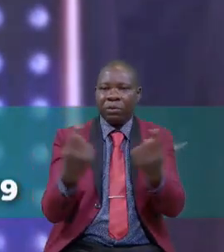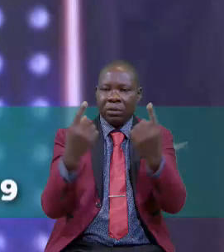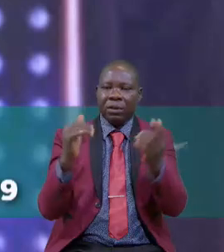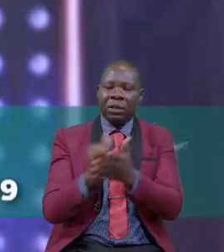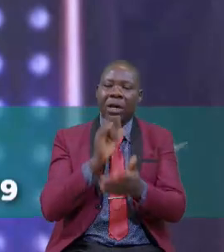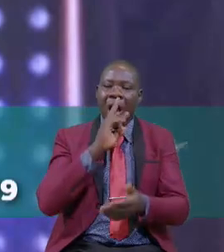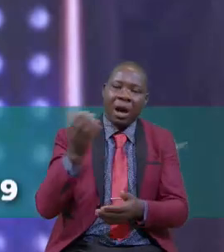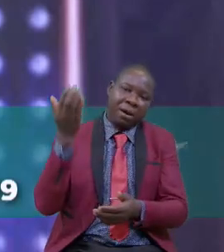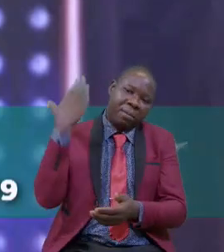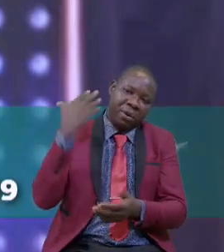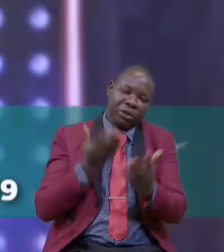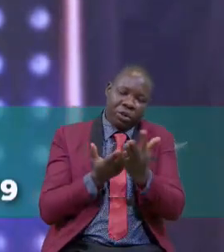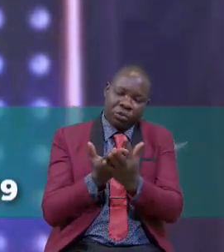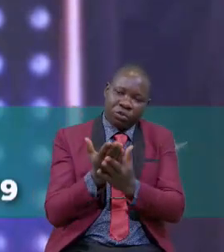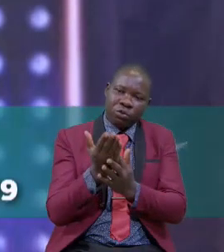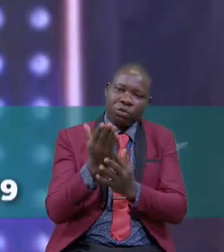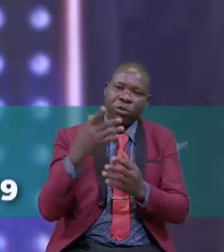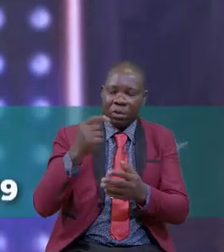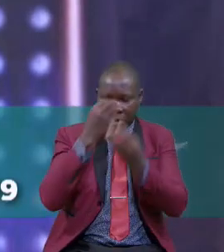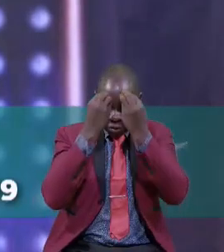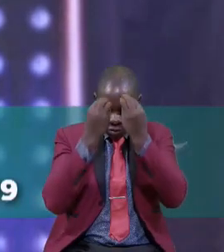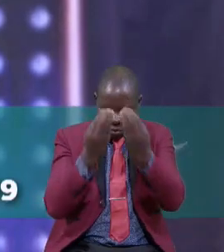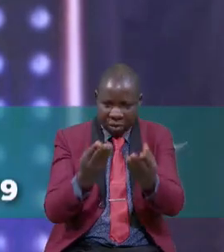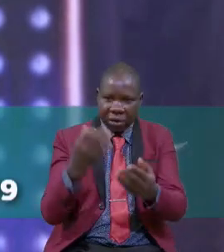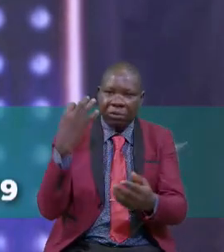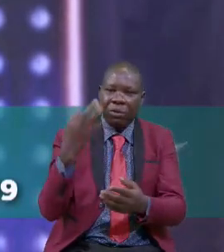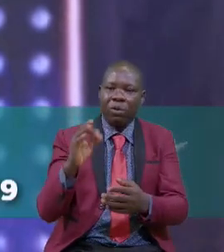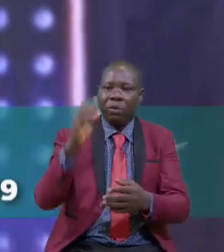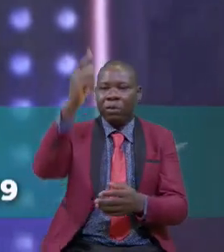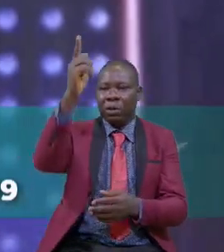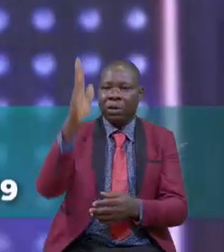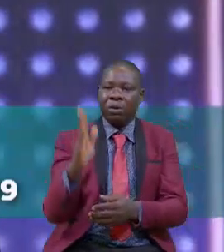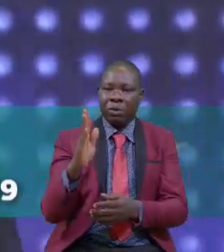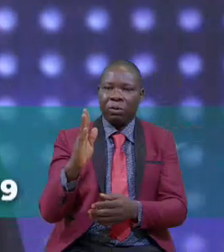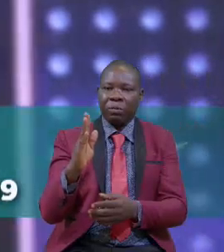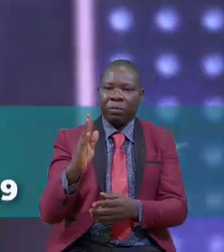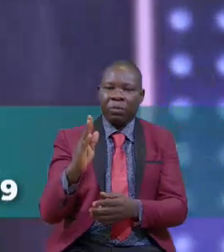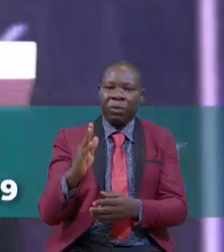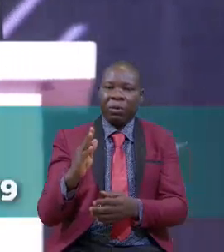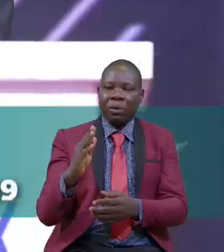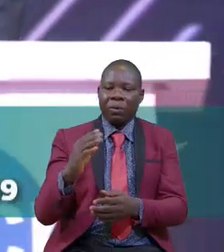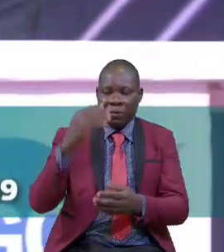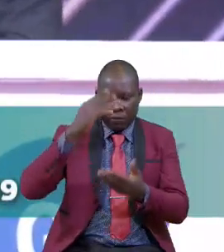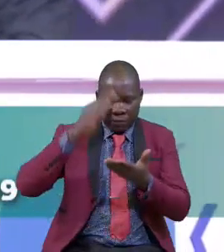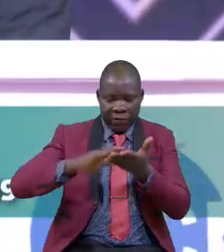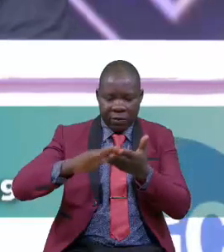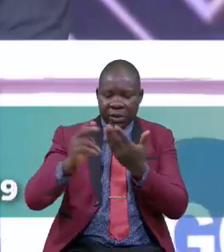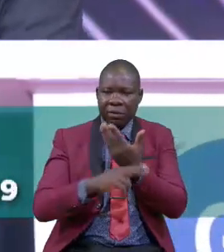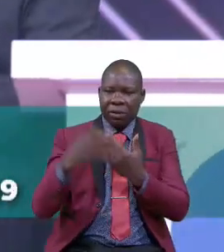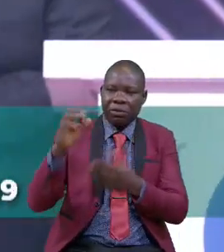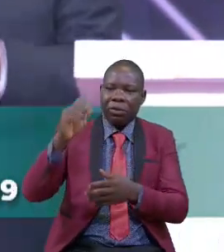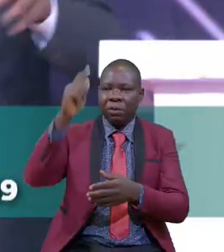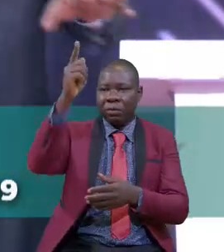the obedience of God, forbearance of God. We're looking at number three